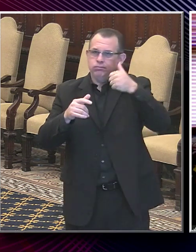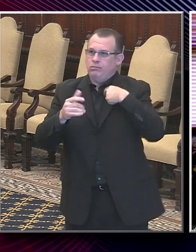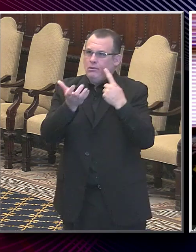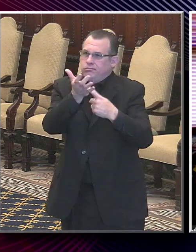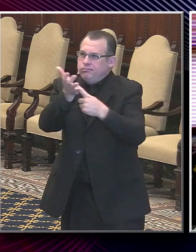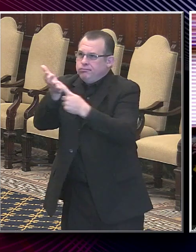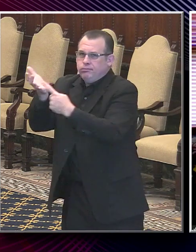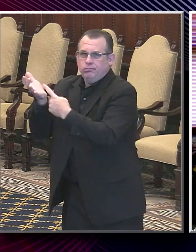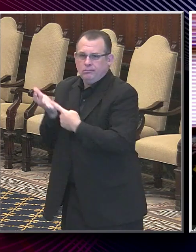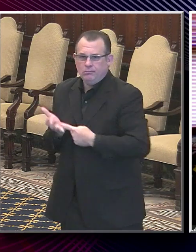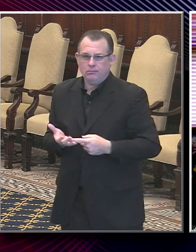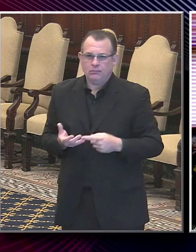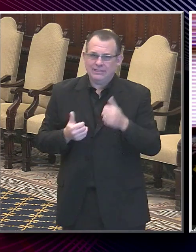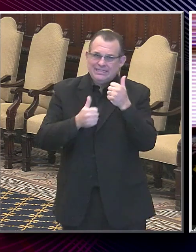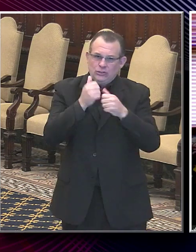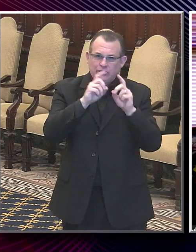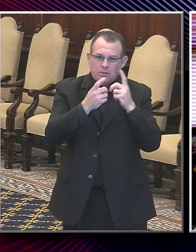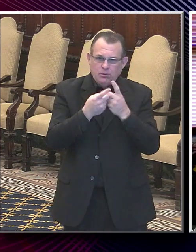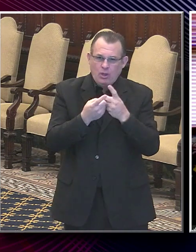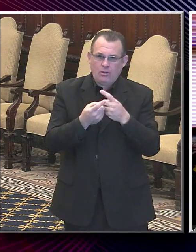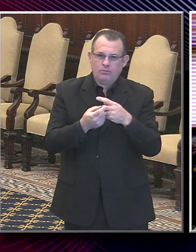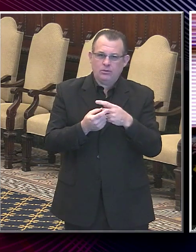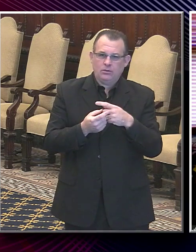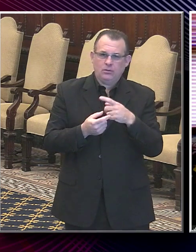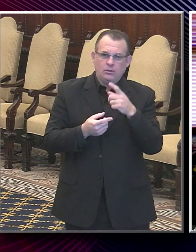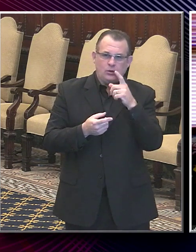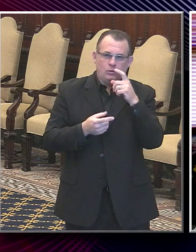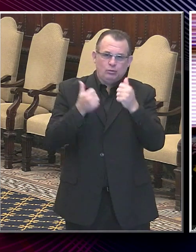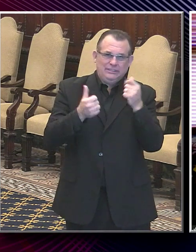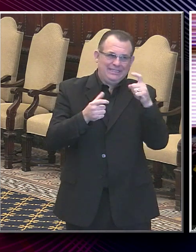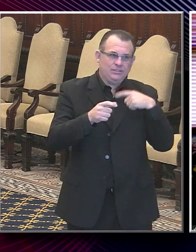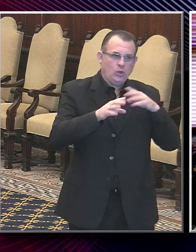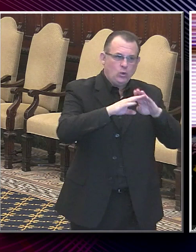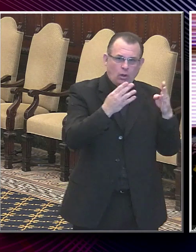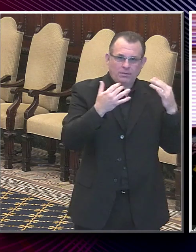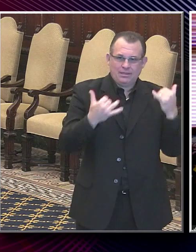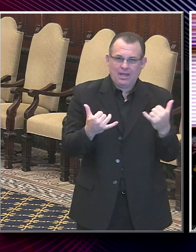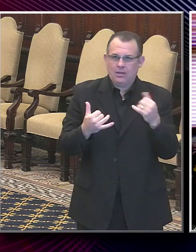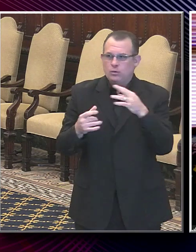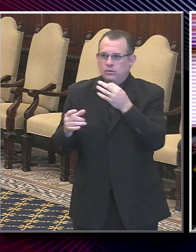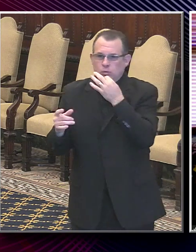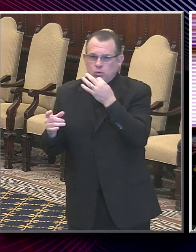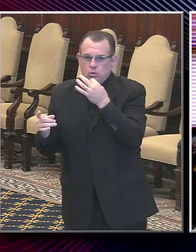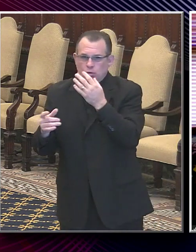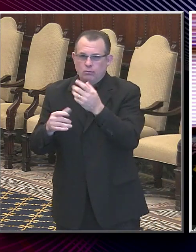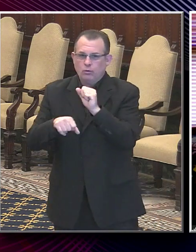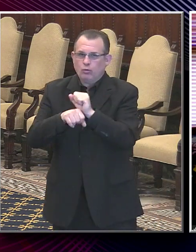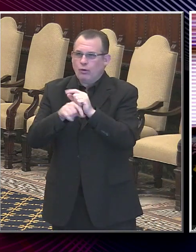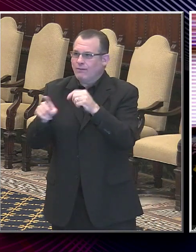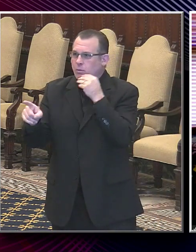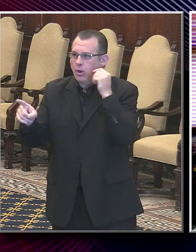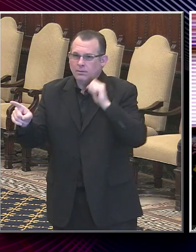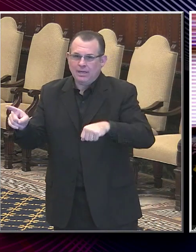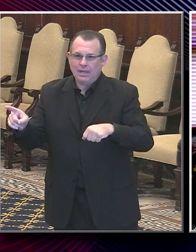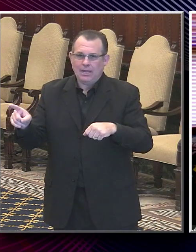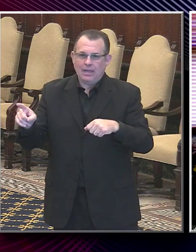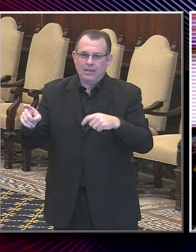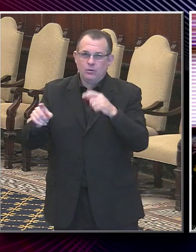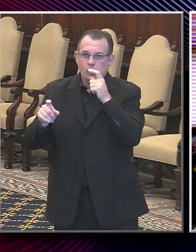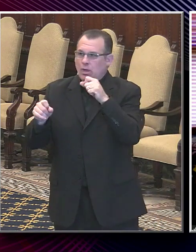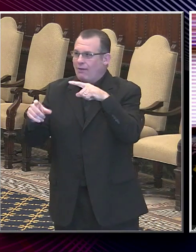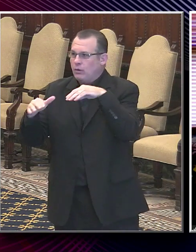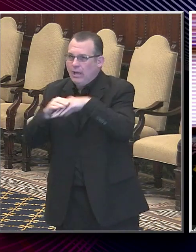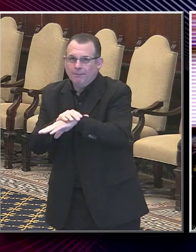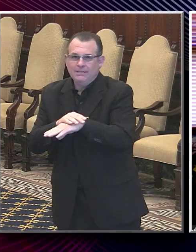rank departments as to which need to be put in place, what people can work at home, what people need to come in. All that analysis has